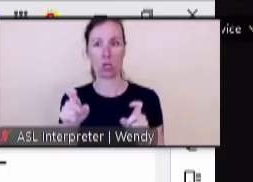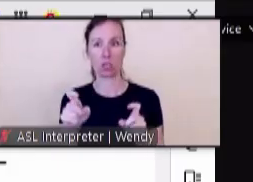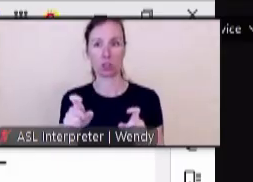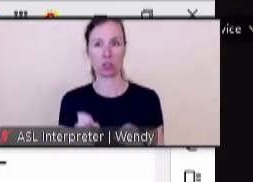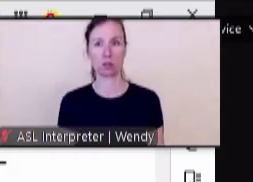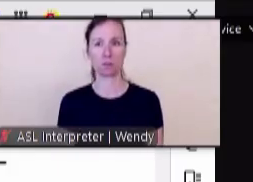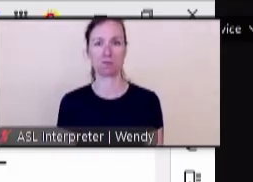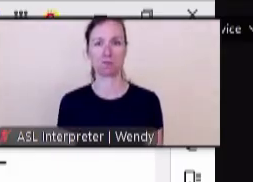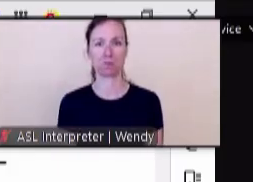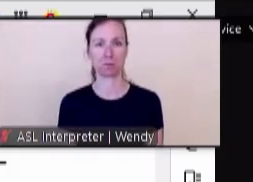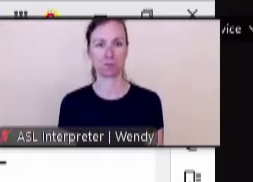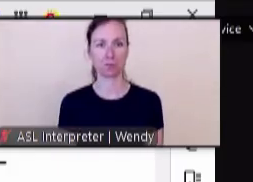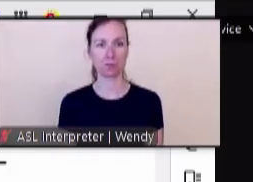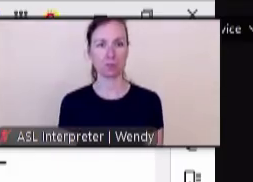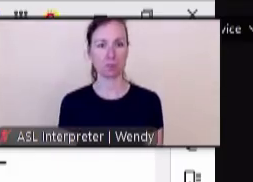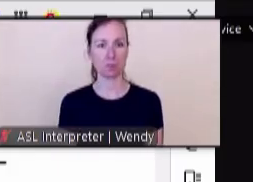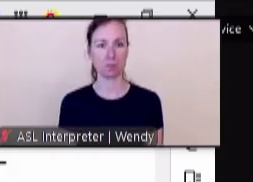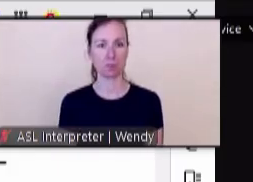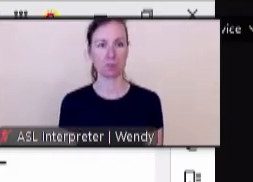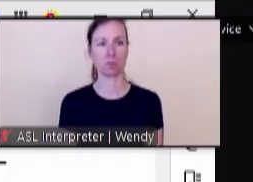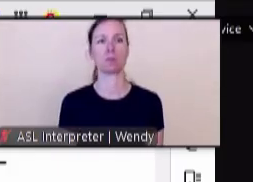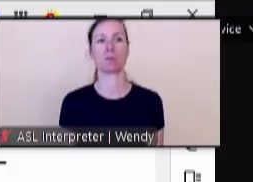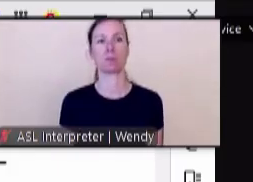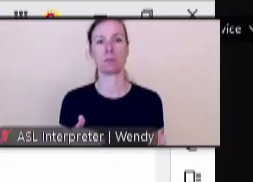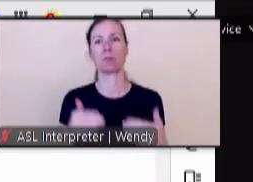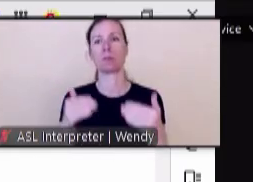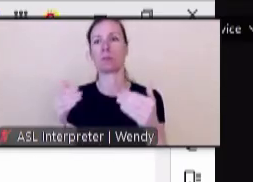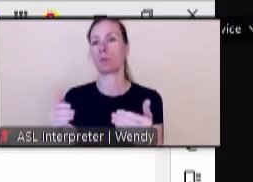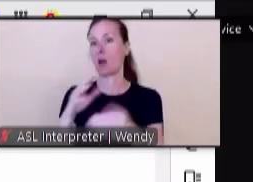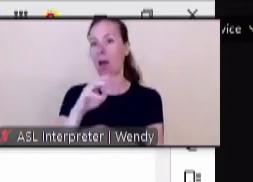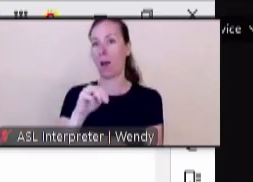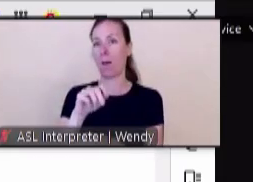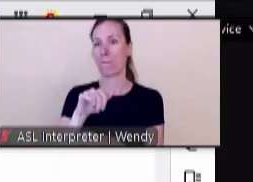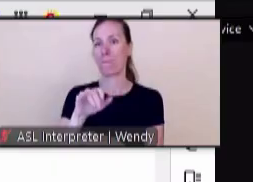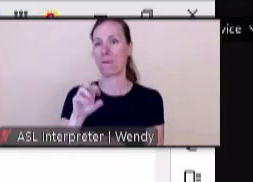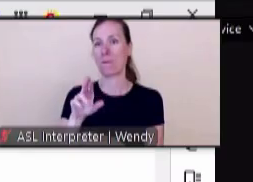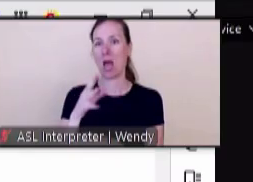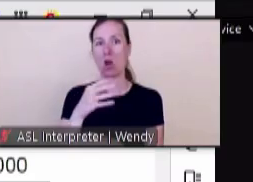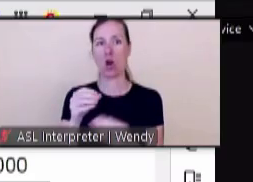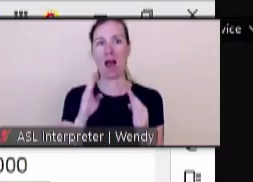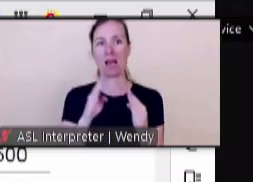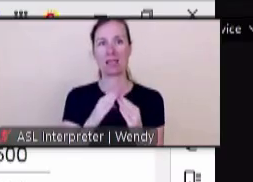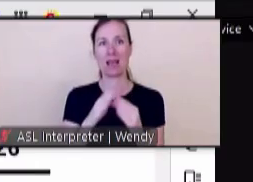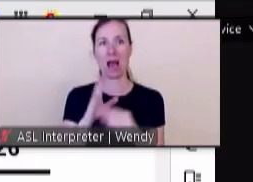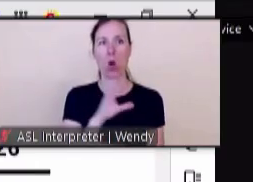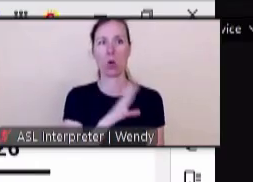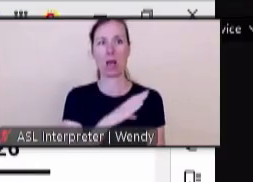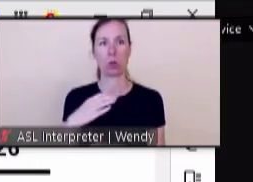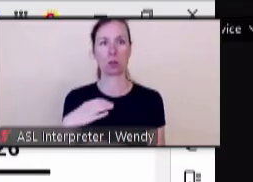Okay. So we're moving forward to the mayor and town council.